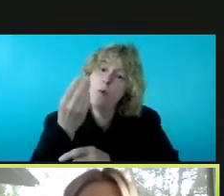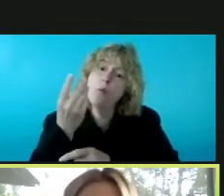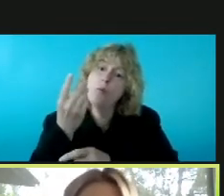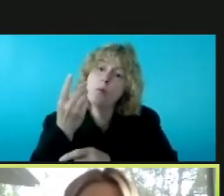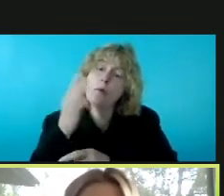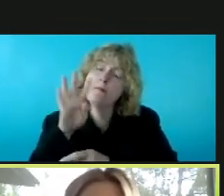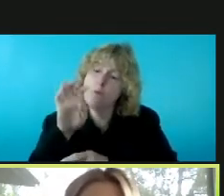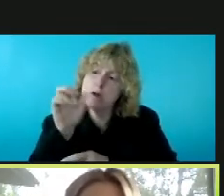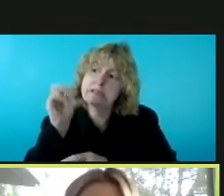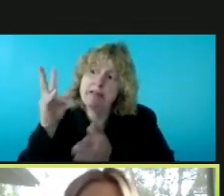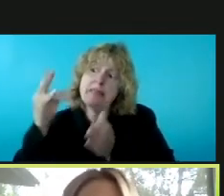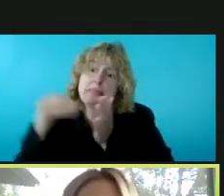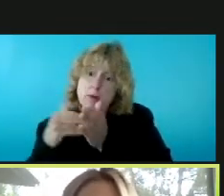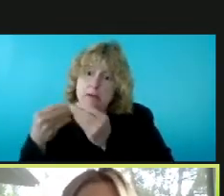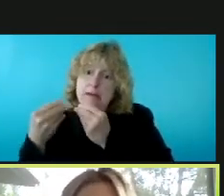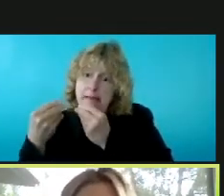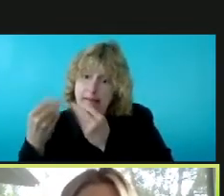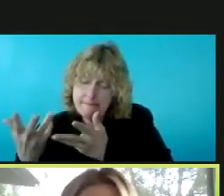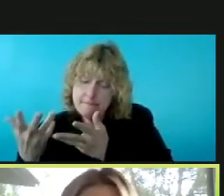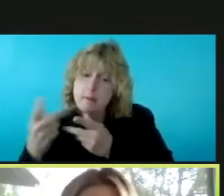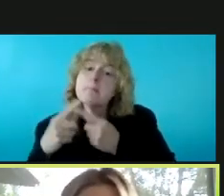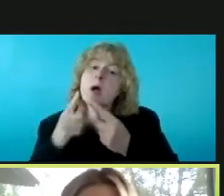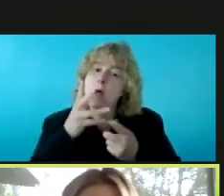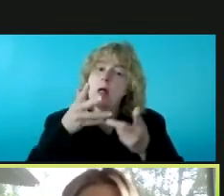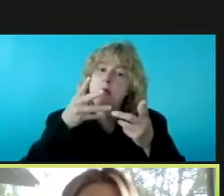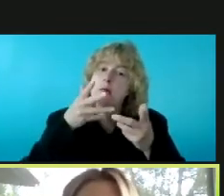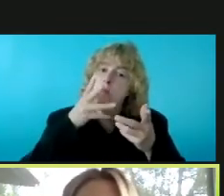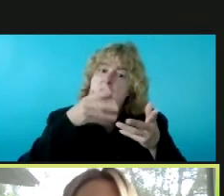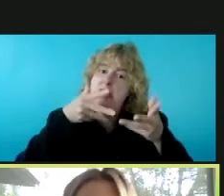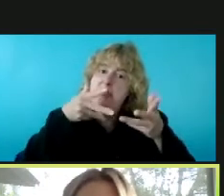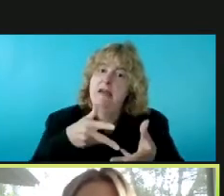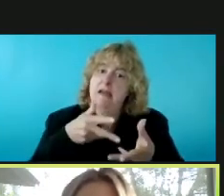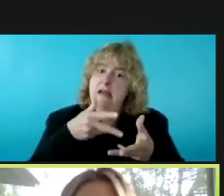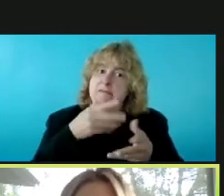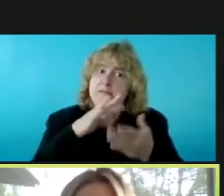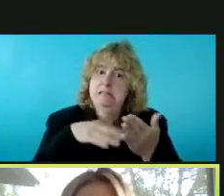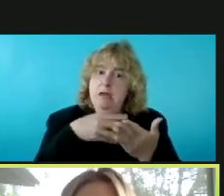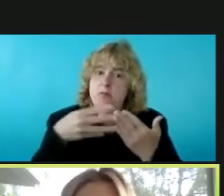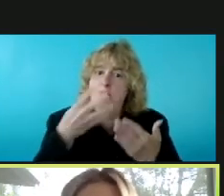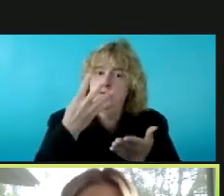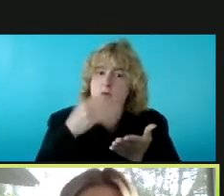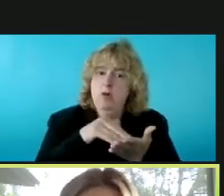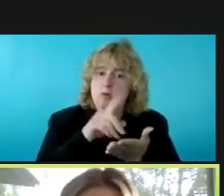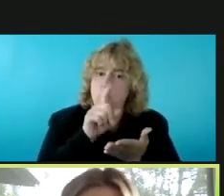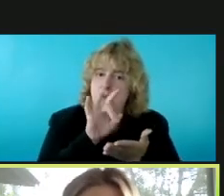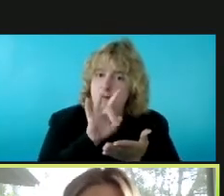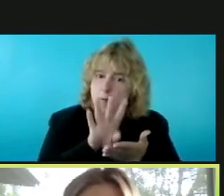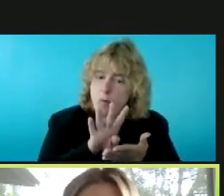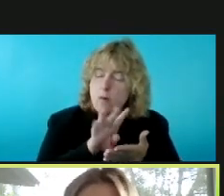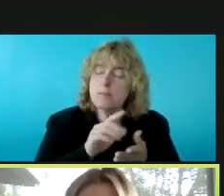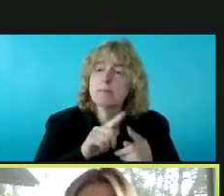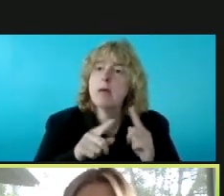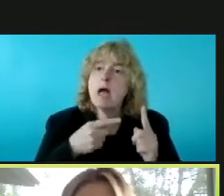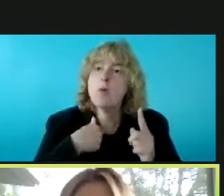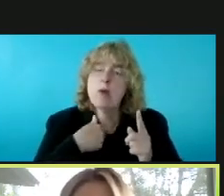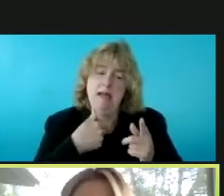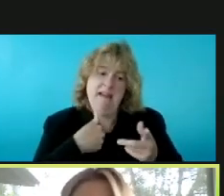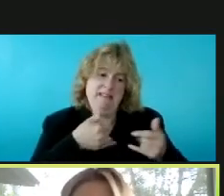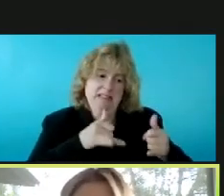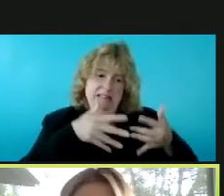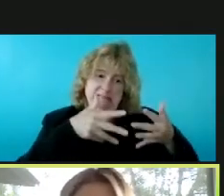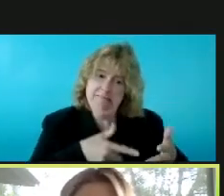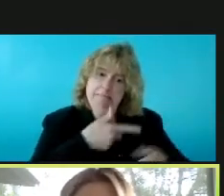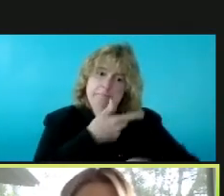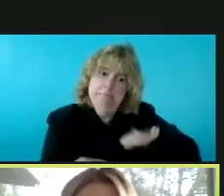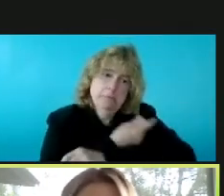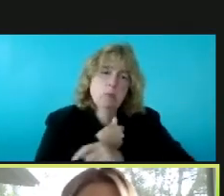also want to make sure that we're having equity in our vaccine distribution. So we've brought the vaccine into our neighborhoods, our communities, and we're doing pop-up